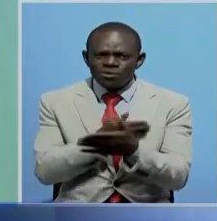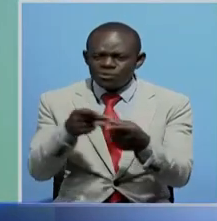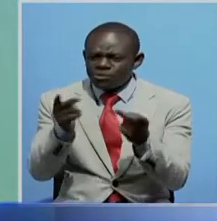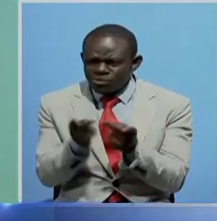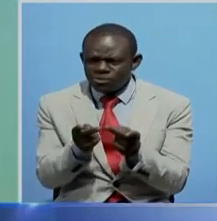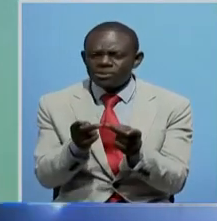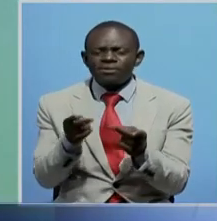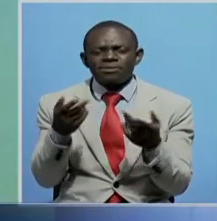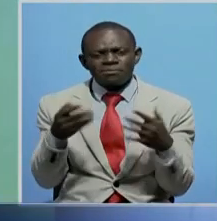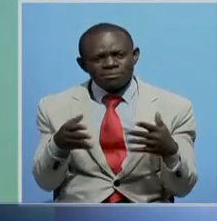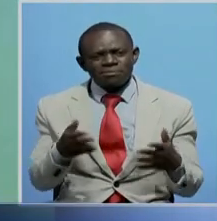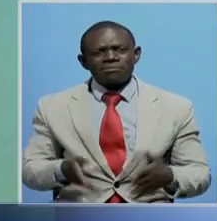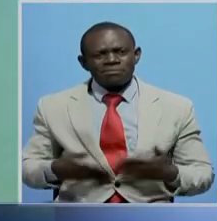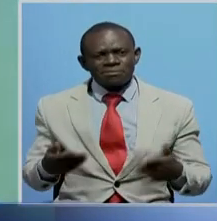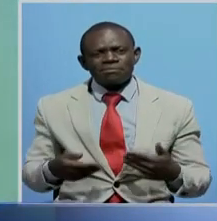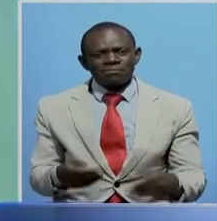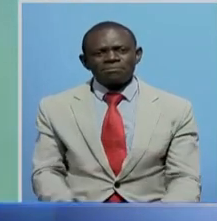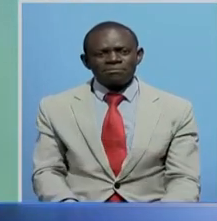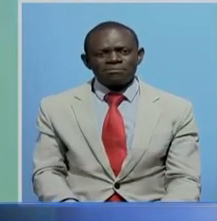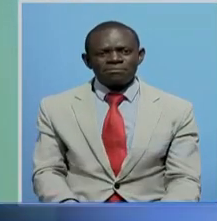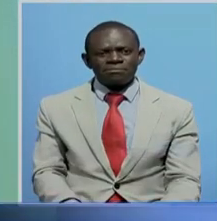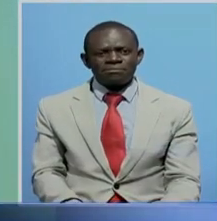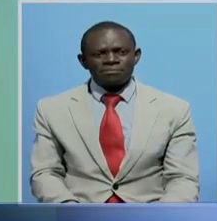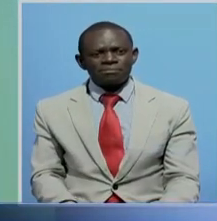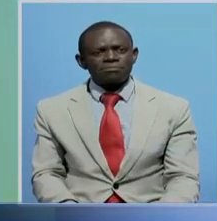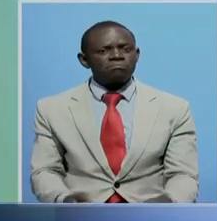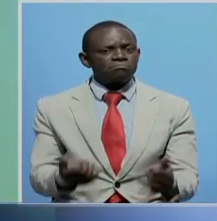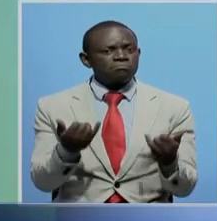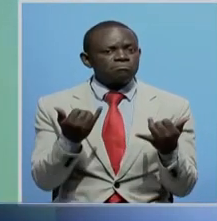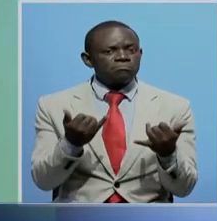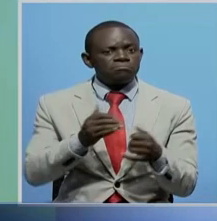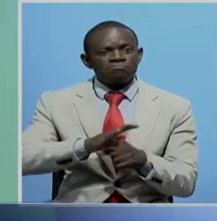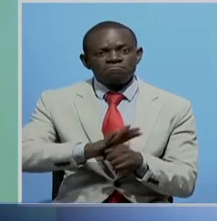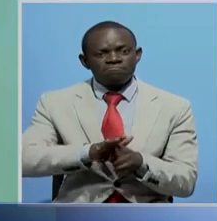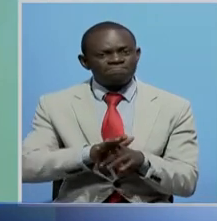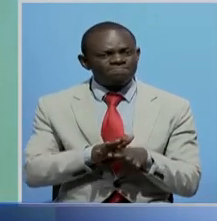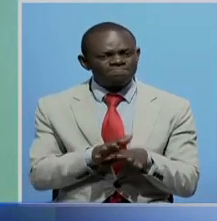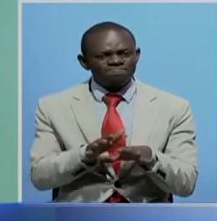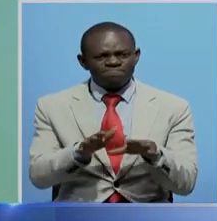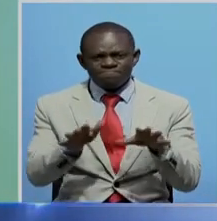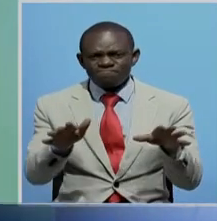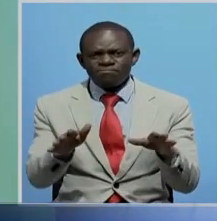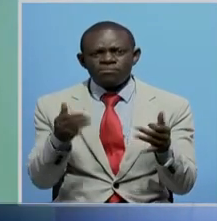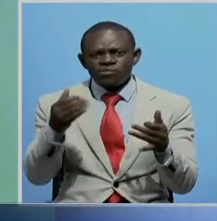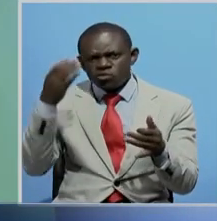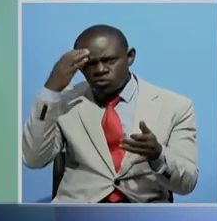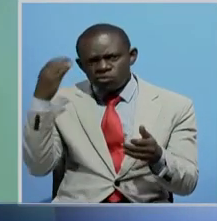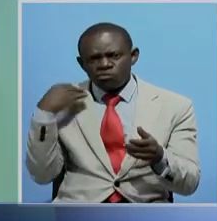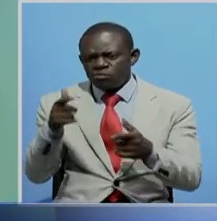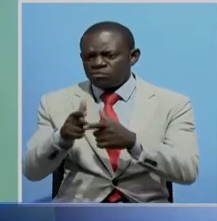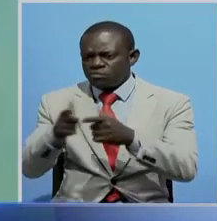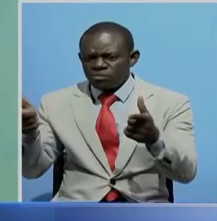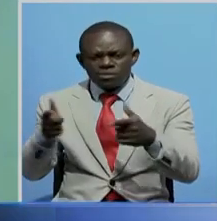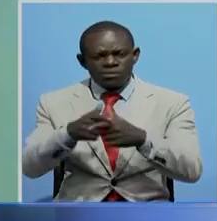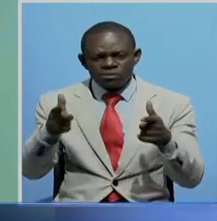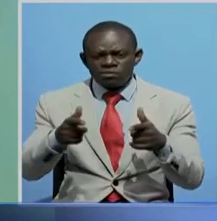the pandemic that is going on now, at least now, since we have adequate office space, even when people